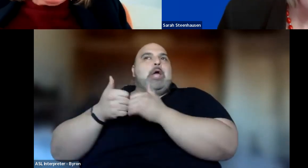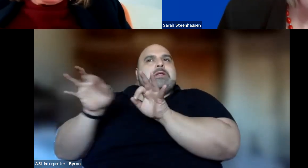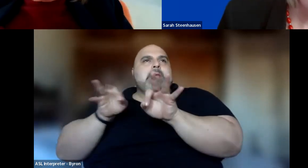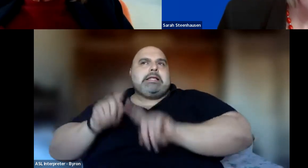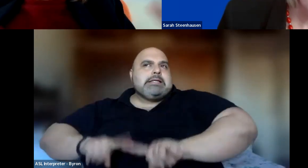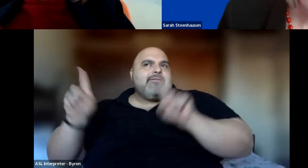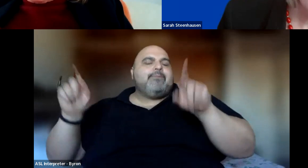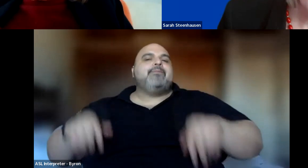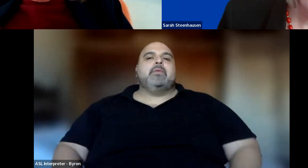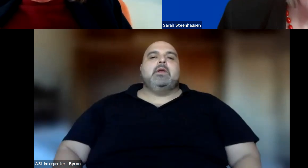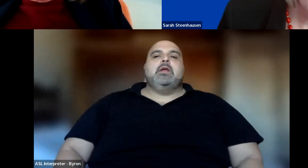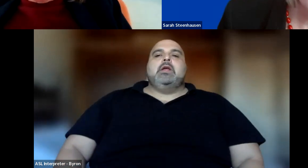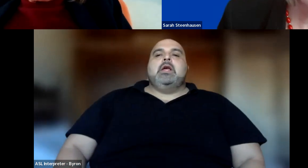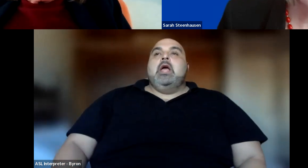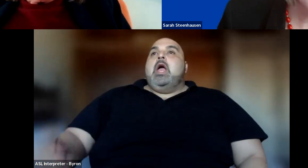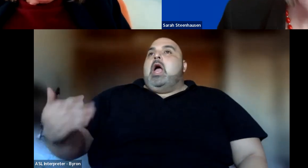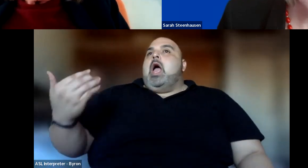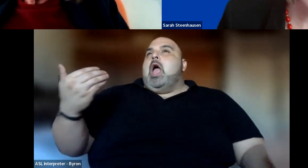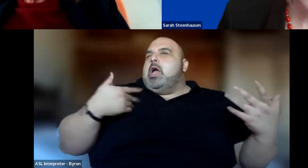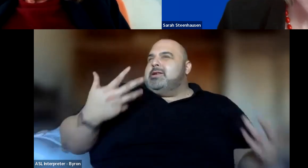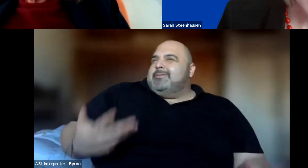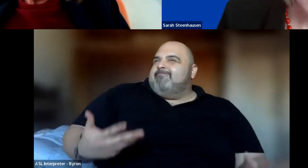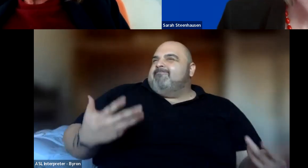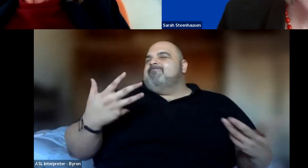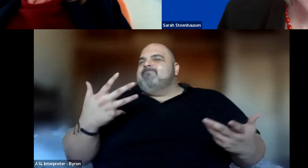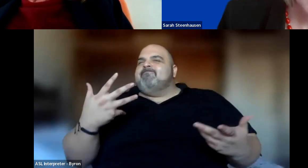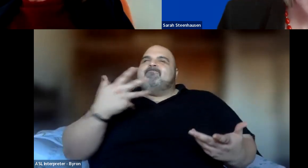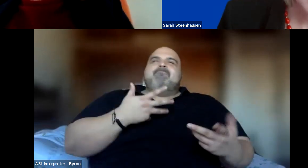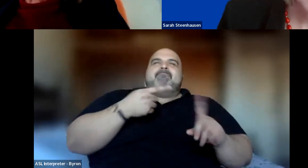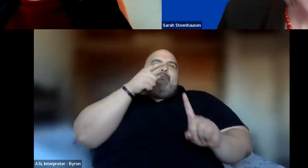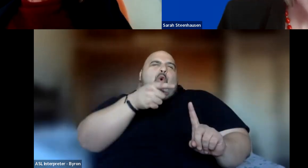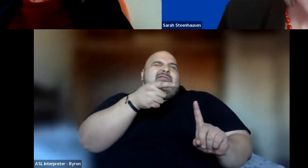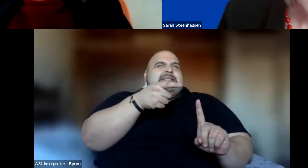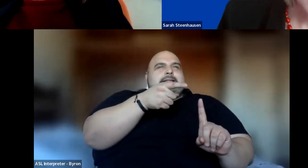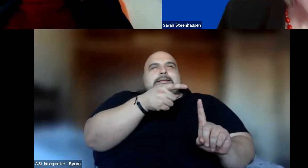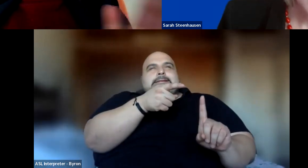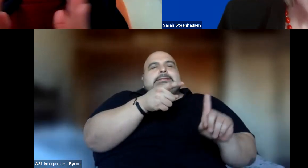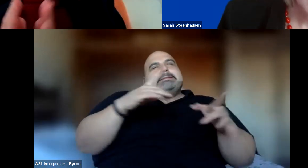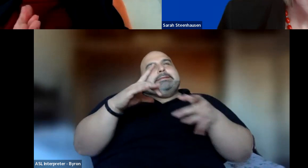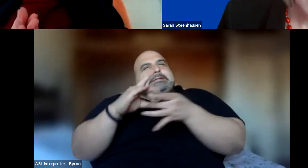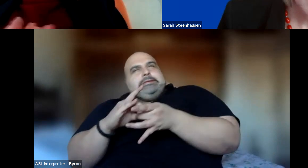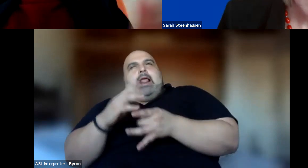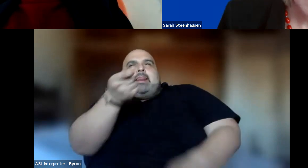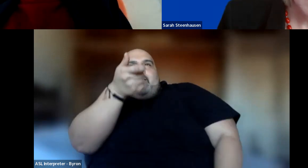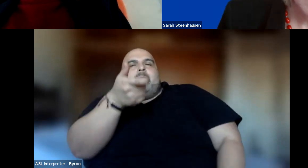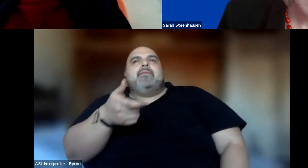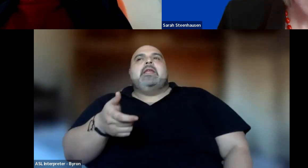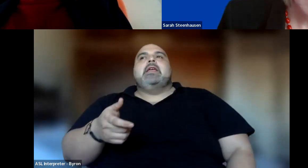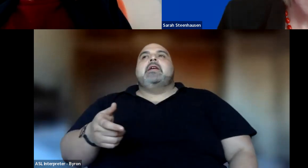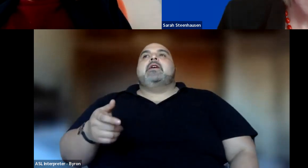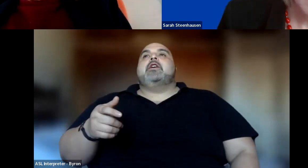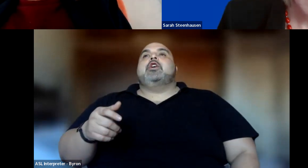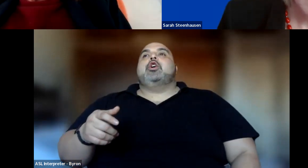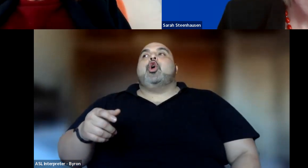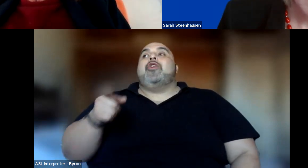I have a somewhat broader and connected point to what Blanca said, which is, I think these all have to